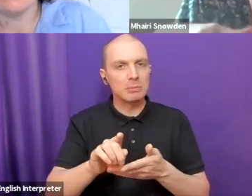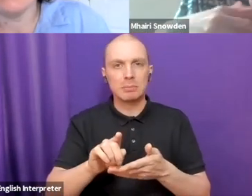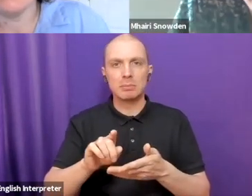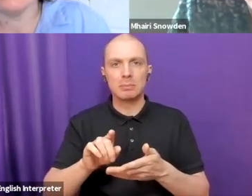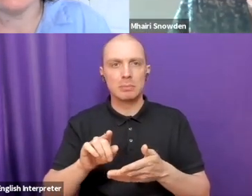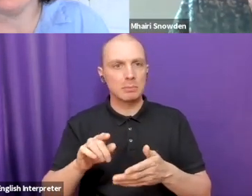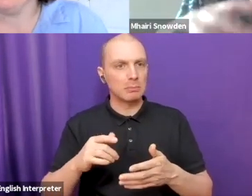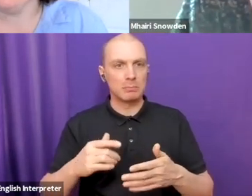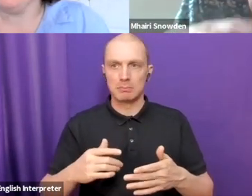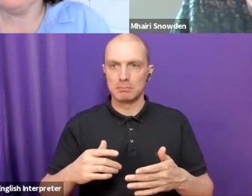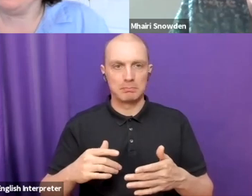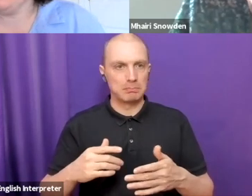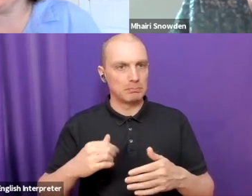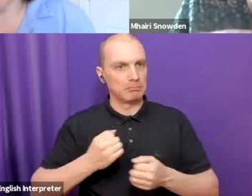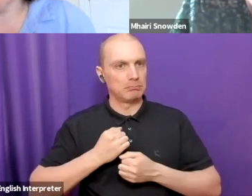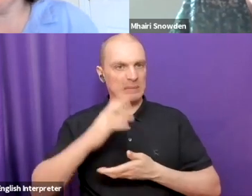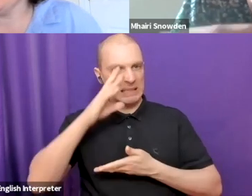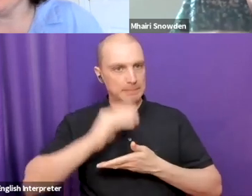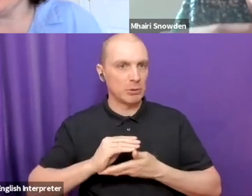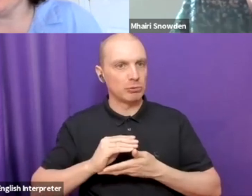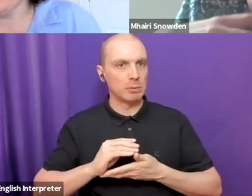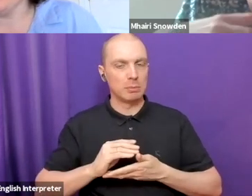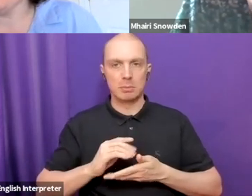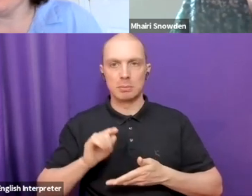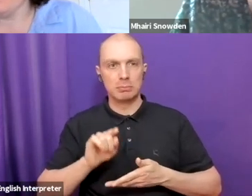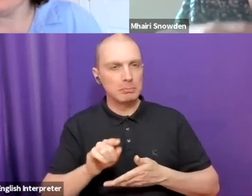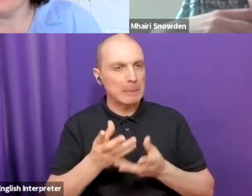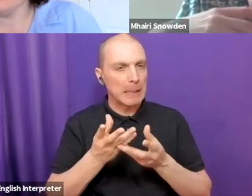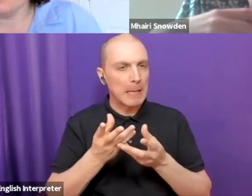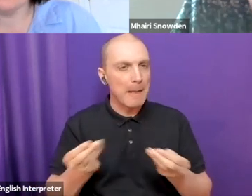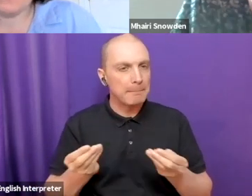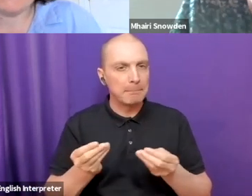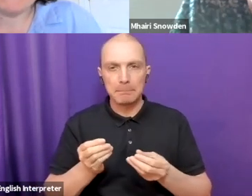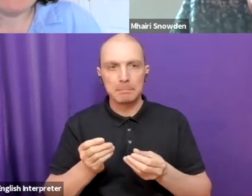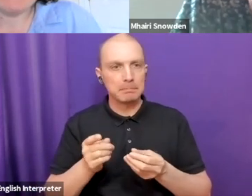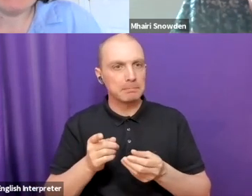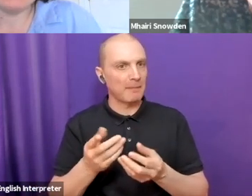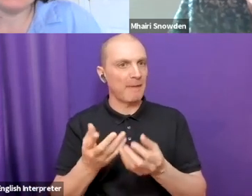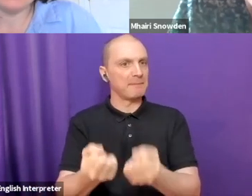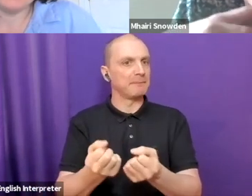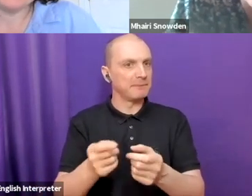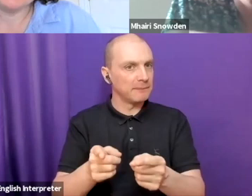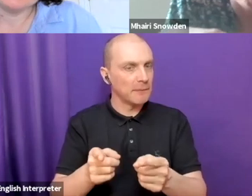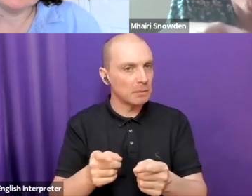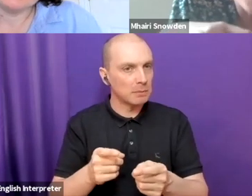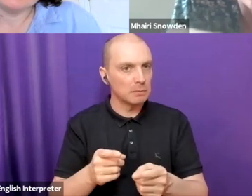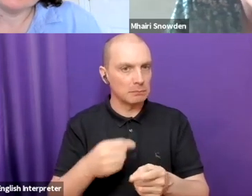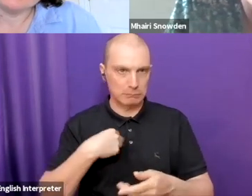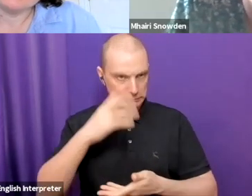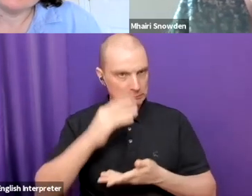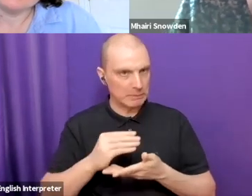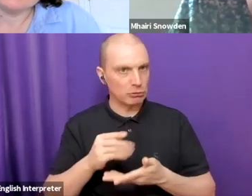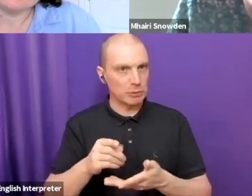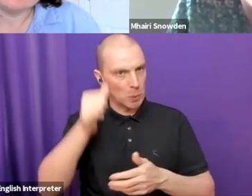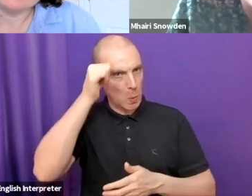rights on the ground in Scotland? Where are the gaps actually in terms of people's experience? So that's what we're